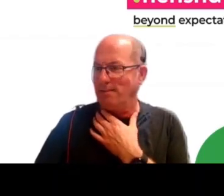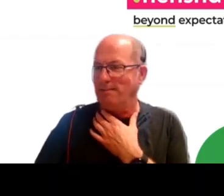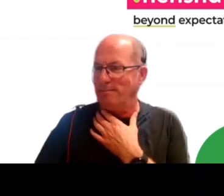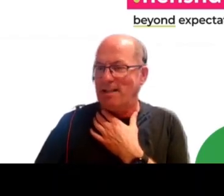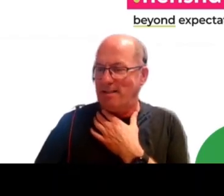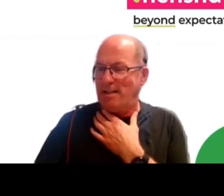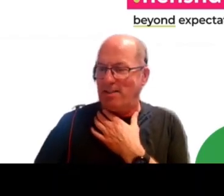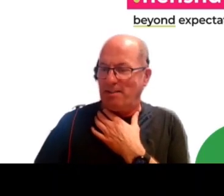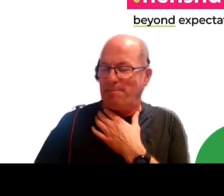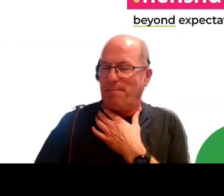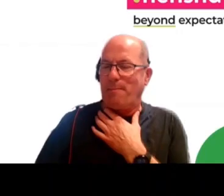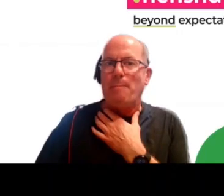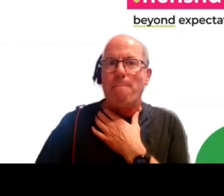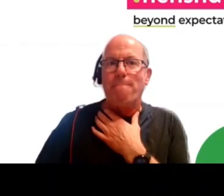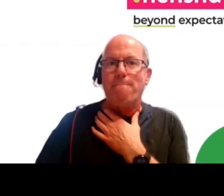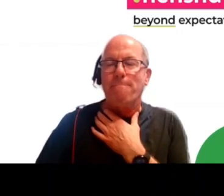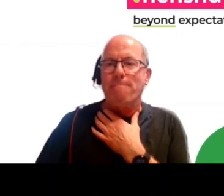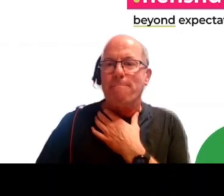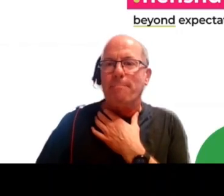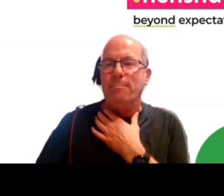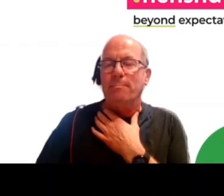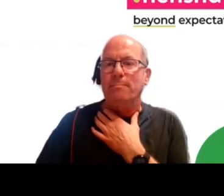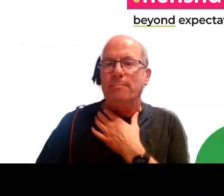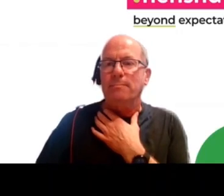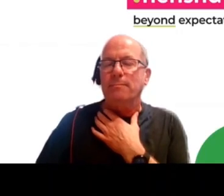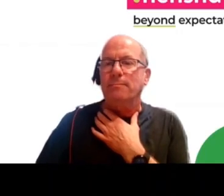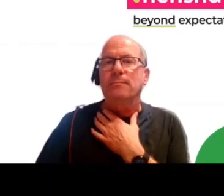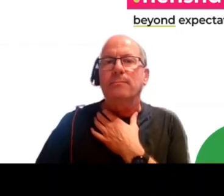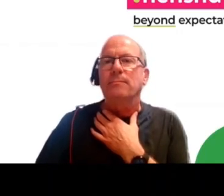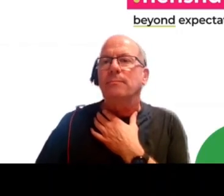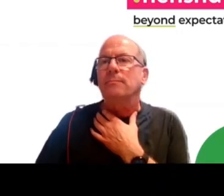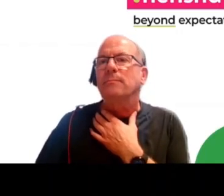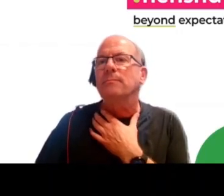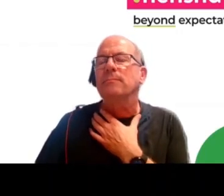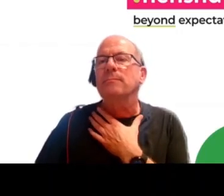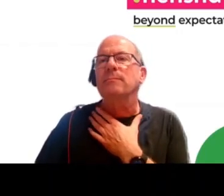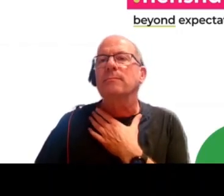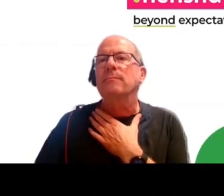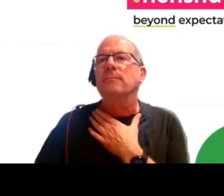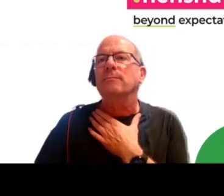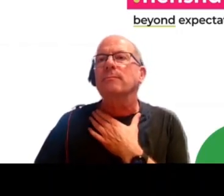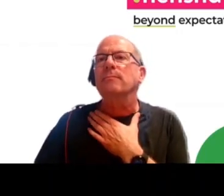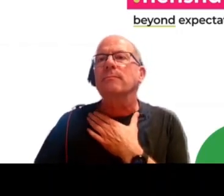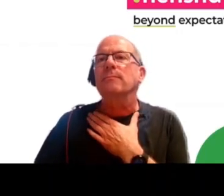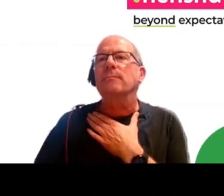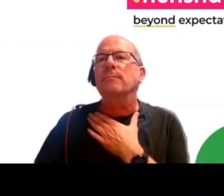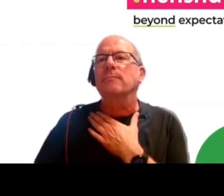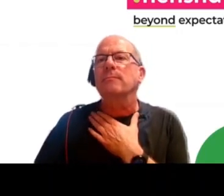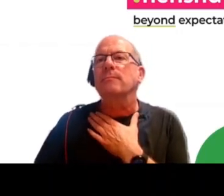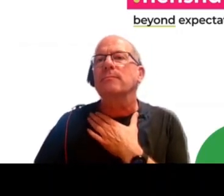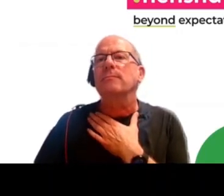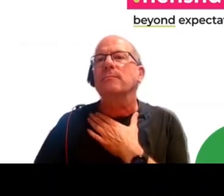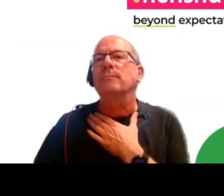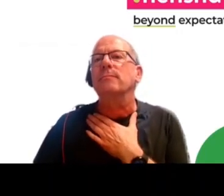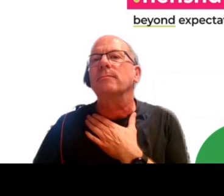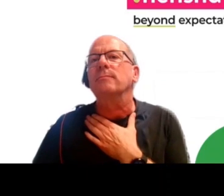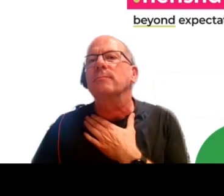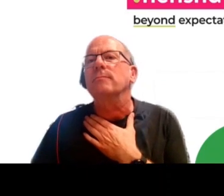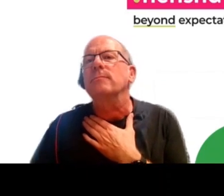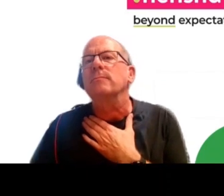Yeah. Thanks, Richard. Thank you, David. Yeah, just a quick question, which might have been answered again from